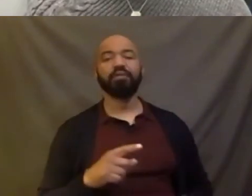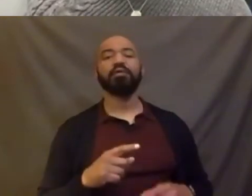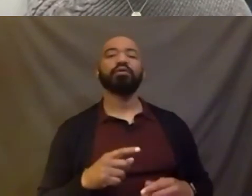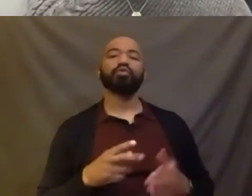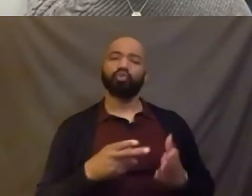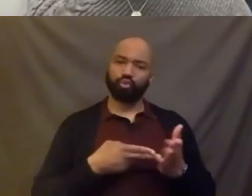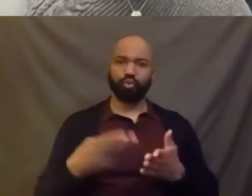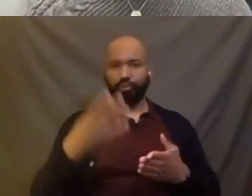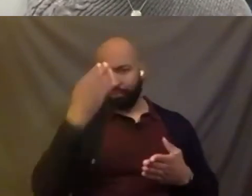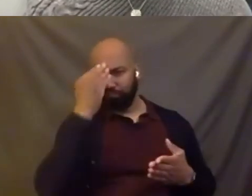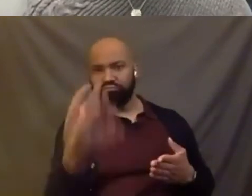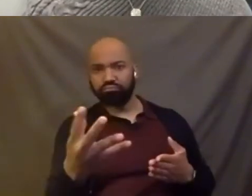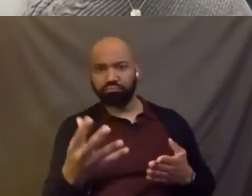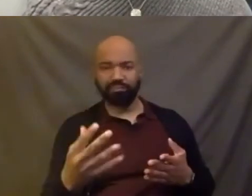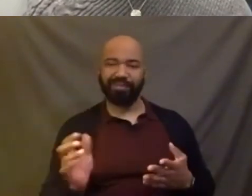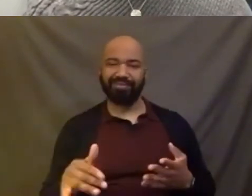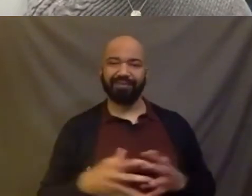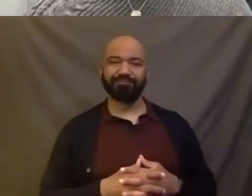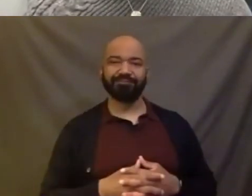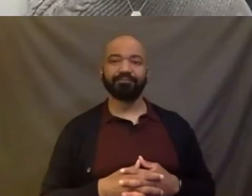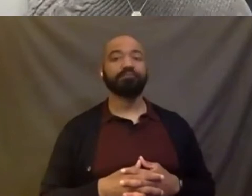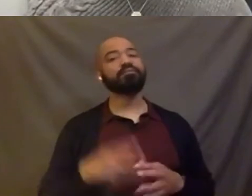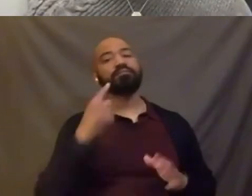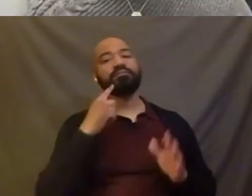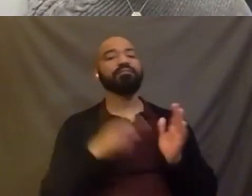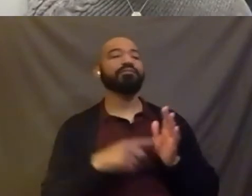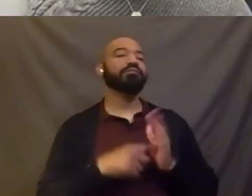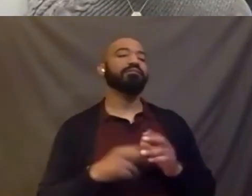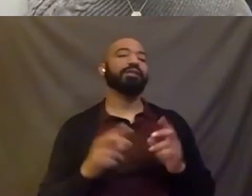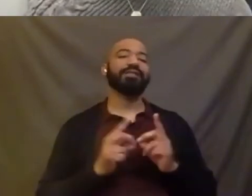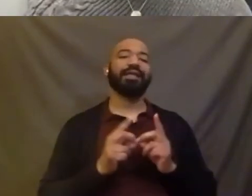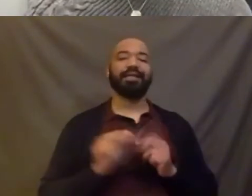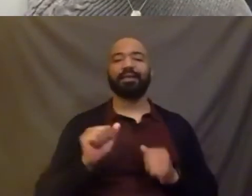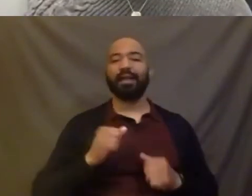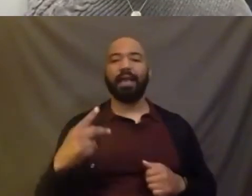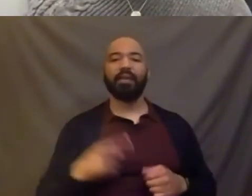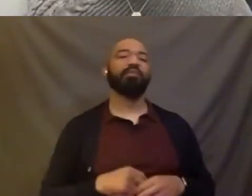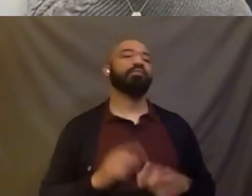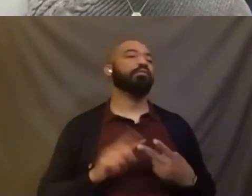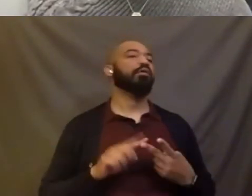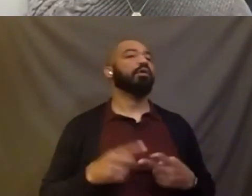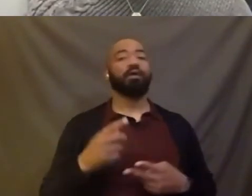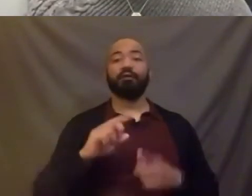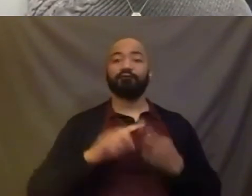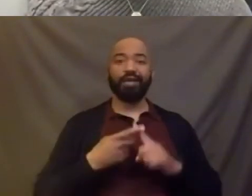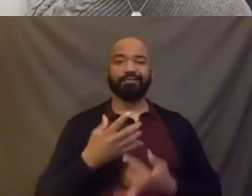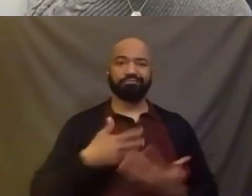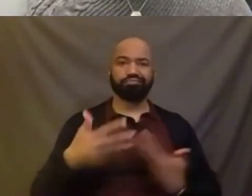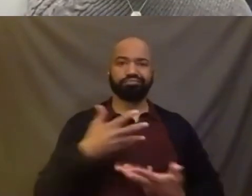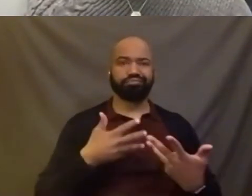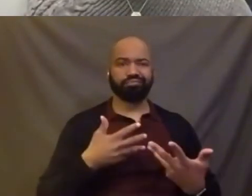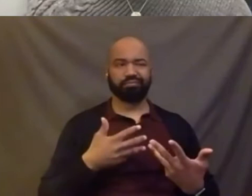Mhm. And if, so if they're on a dating app or if they're wanting to hang out with their friends, they're not